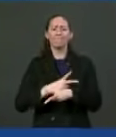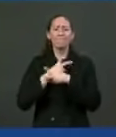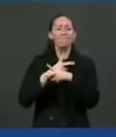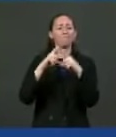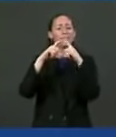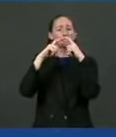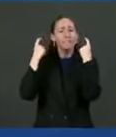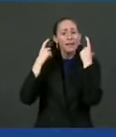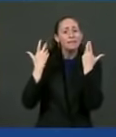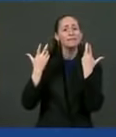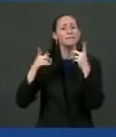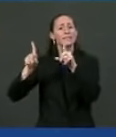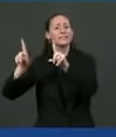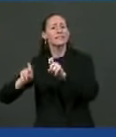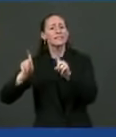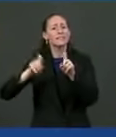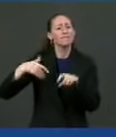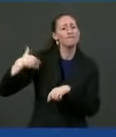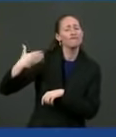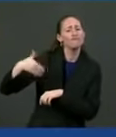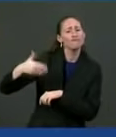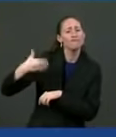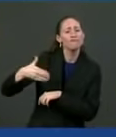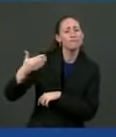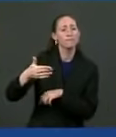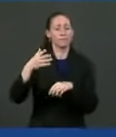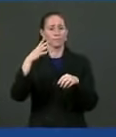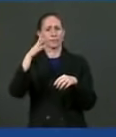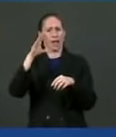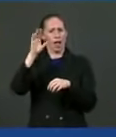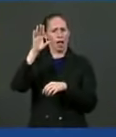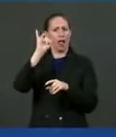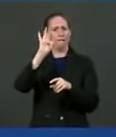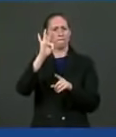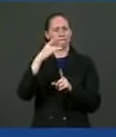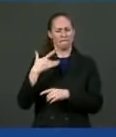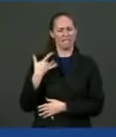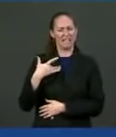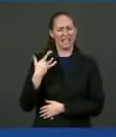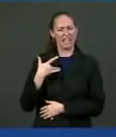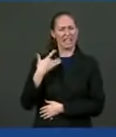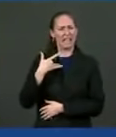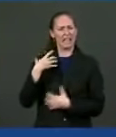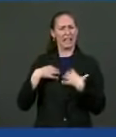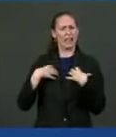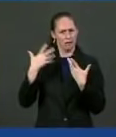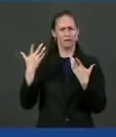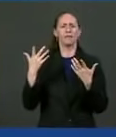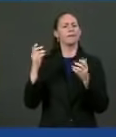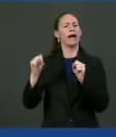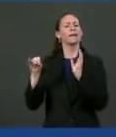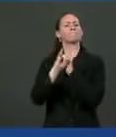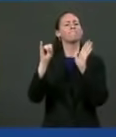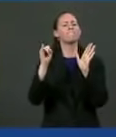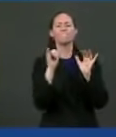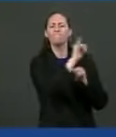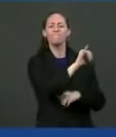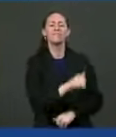and identify people who are infected, we can and we will turn the tide on